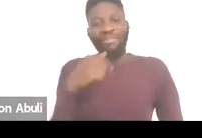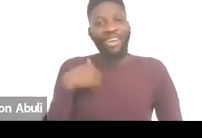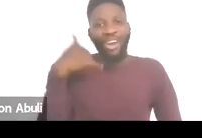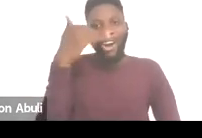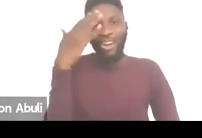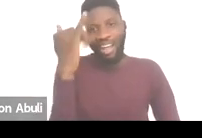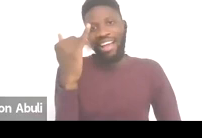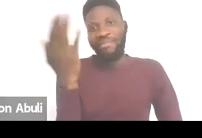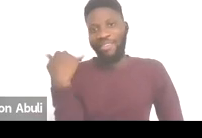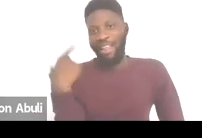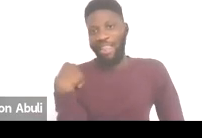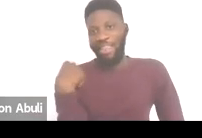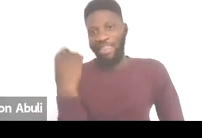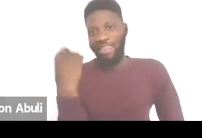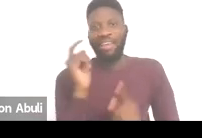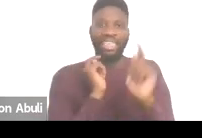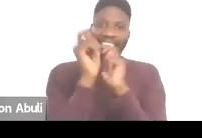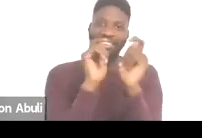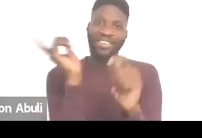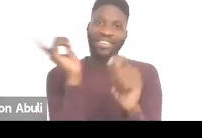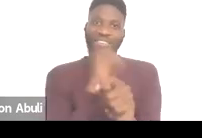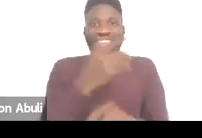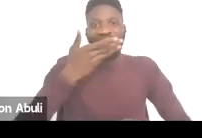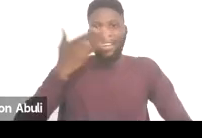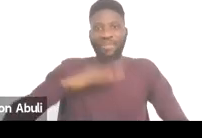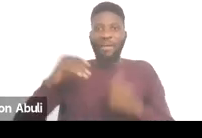nilikuwa nimefanya, bado sijapewa feedback.